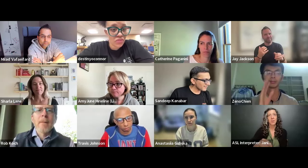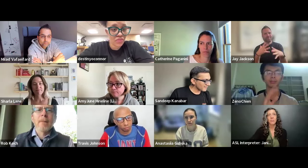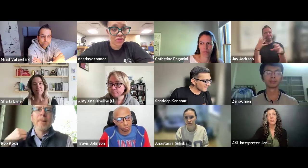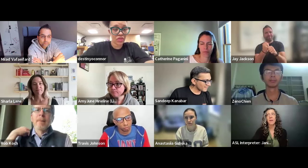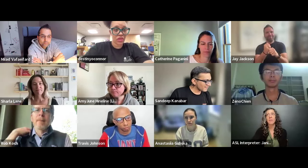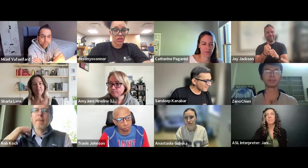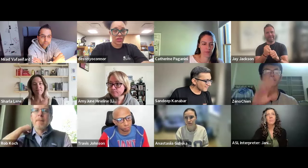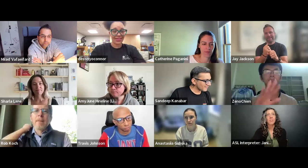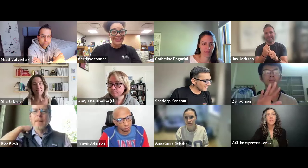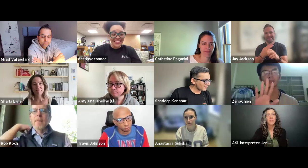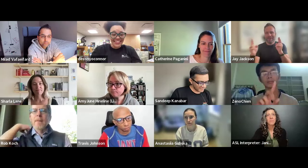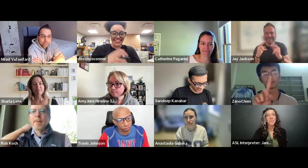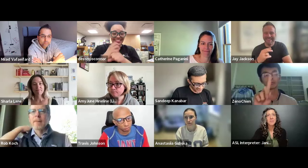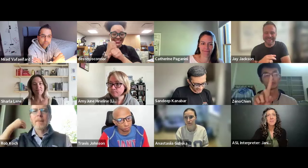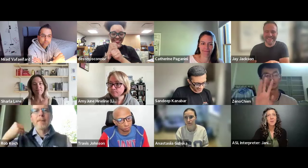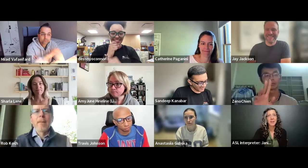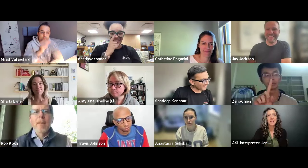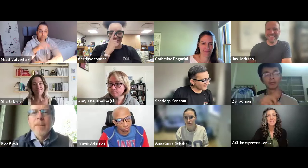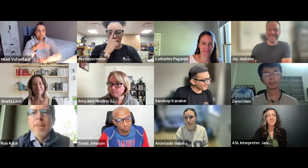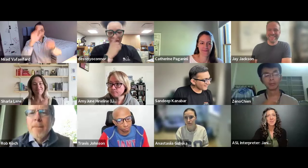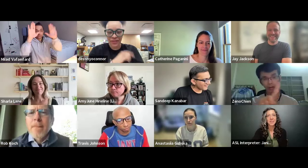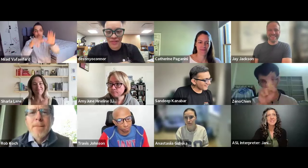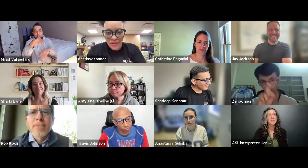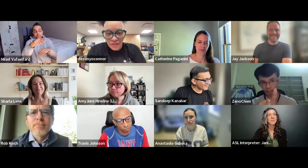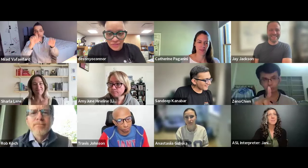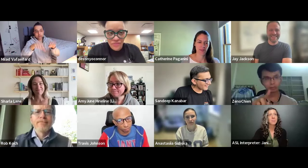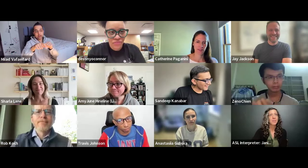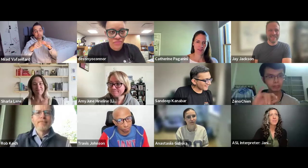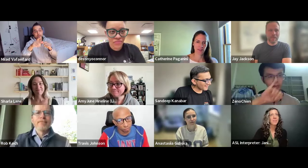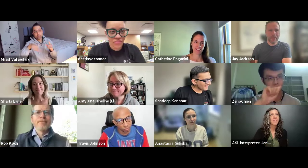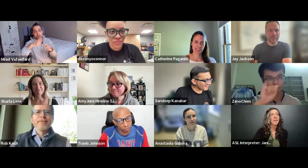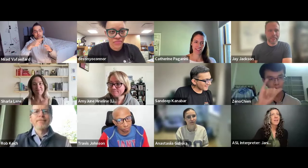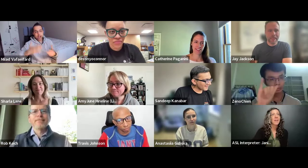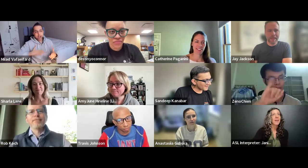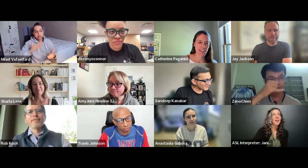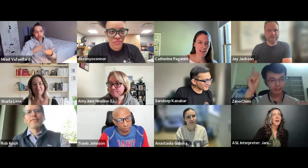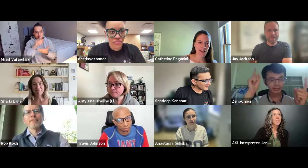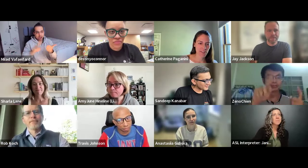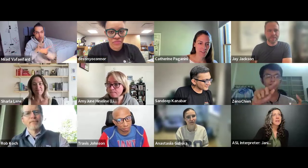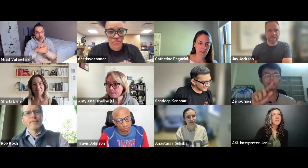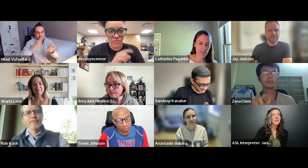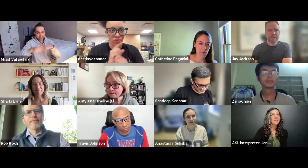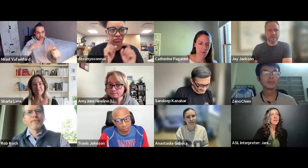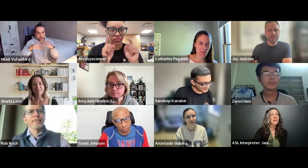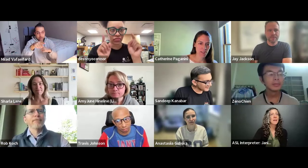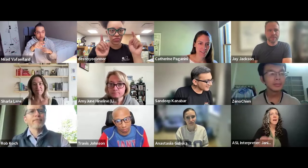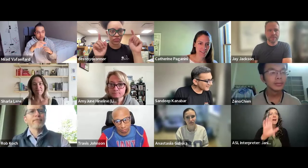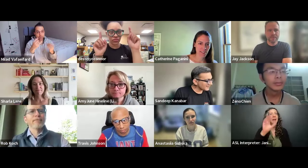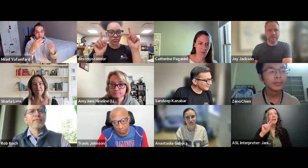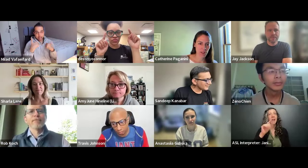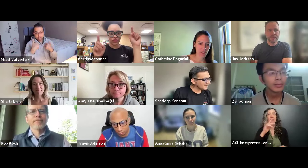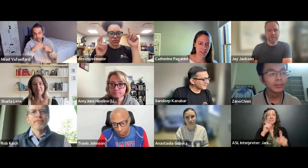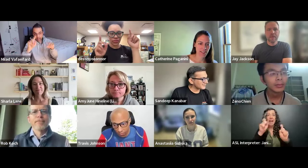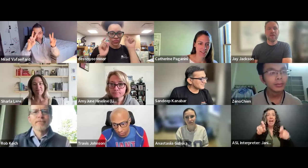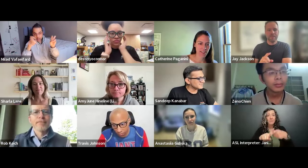go from there. So that was my quick and short brief. Okay, and now we have to stop for